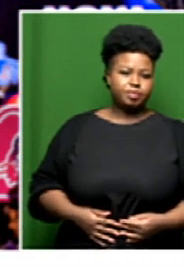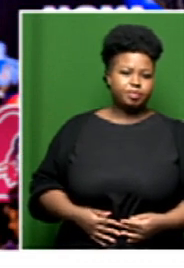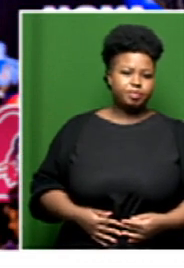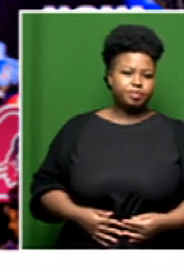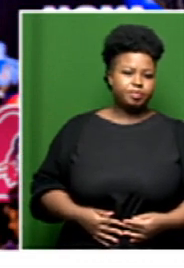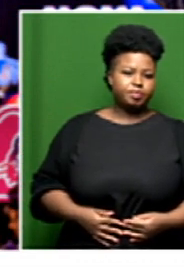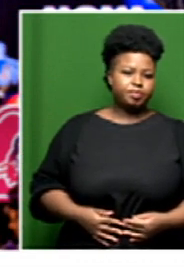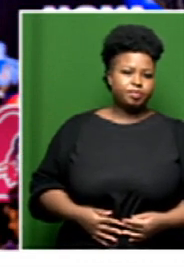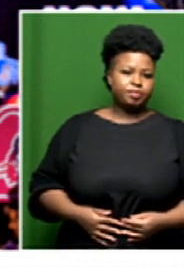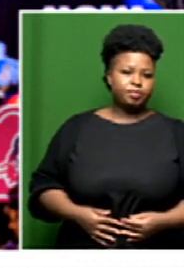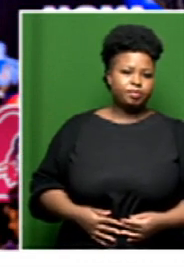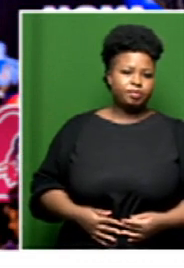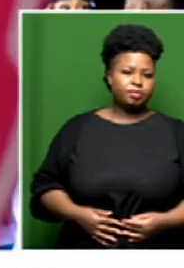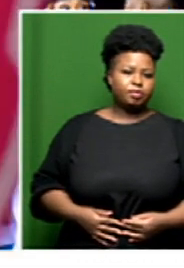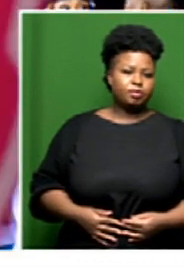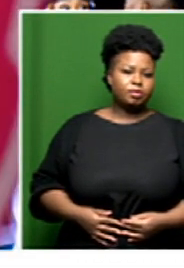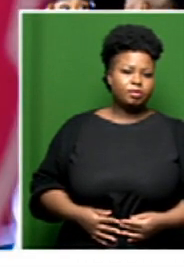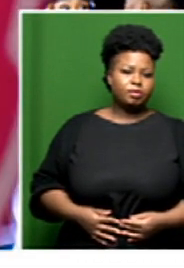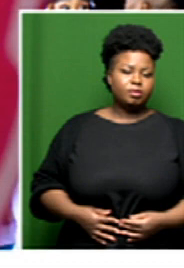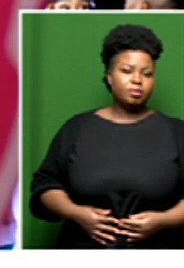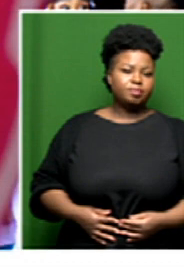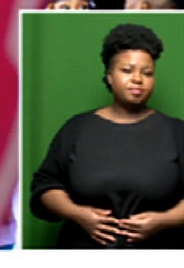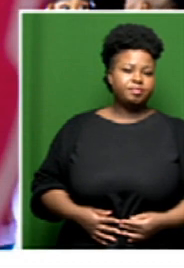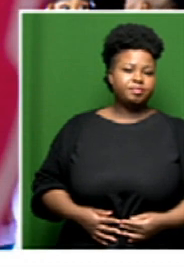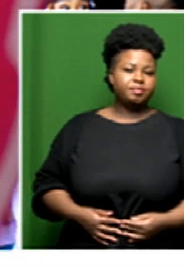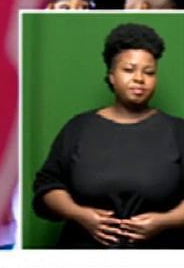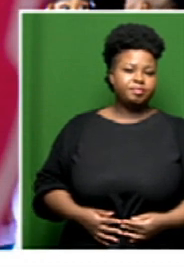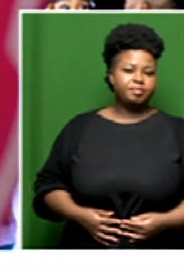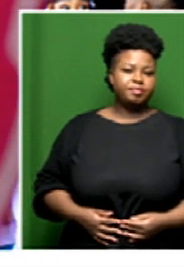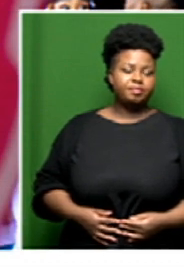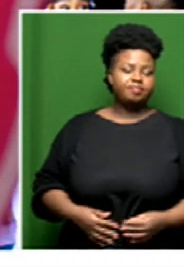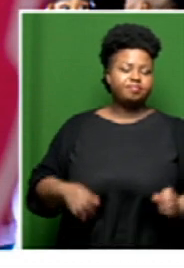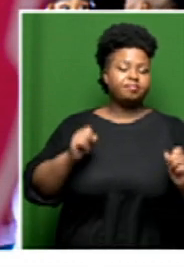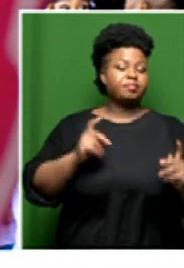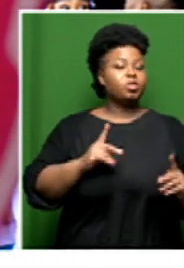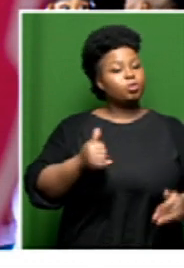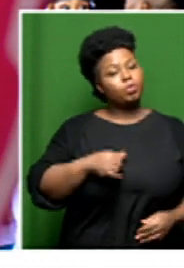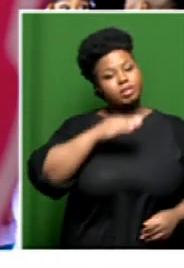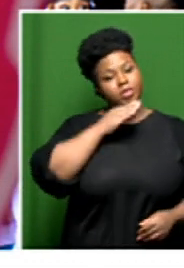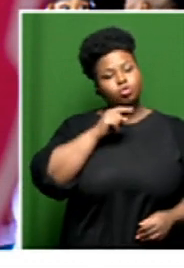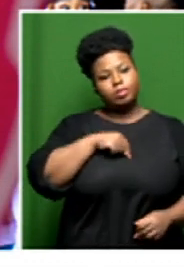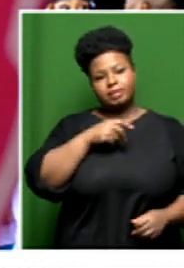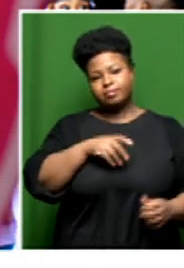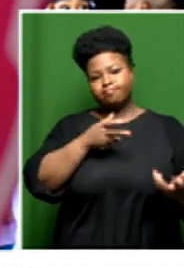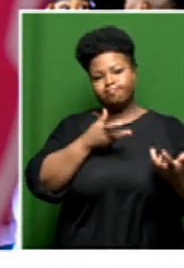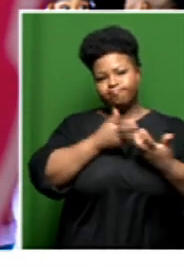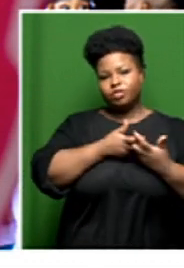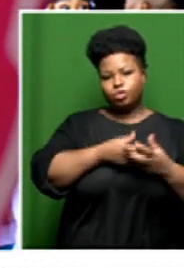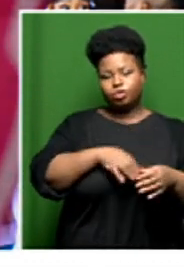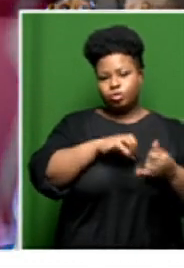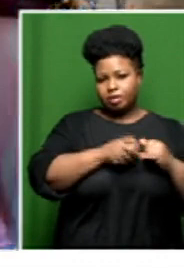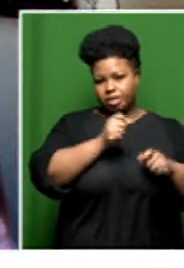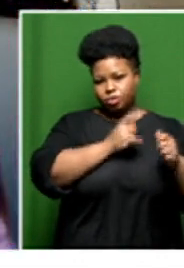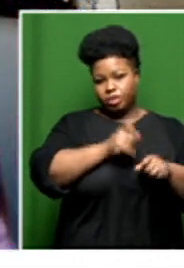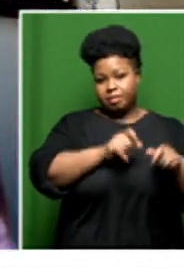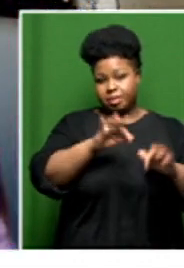this is more choosing via performance basis. Okay, so basically you need to establish that rapport with